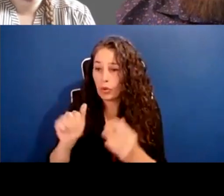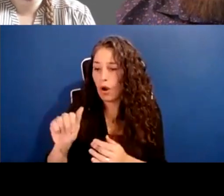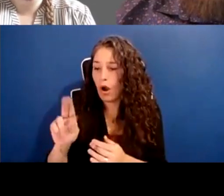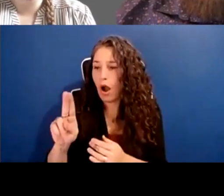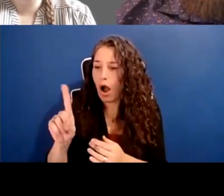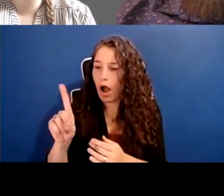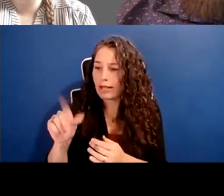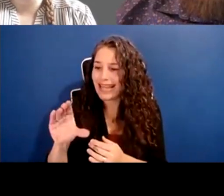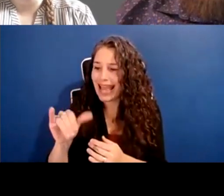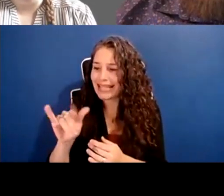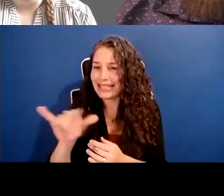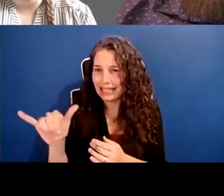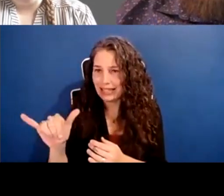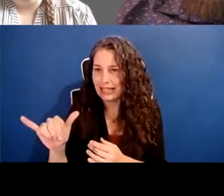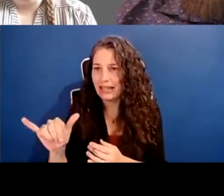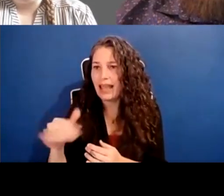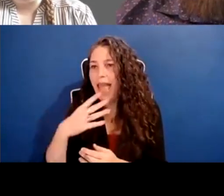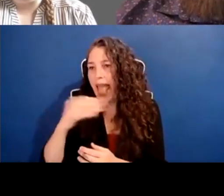to, but now it does.